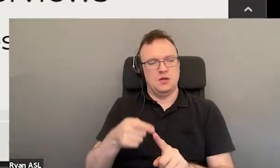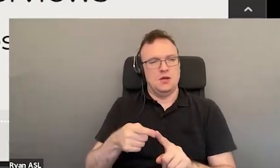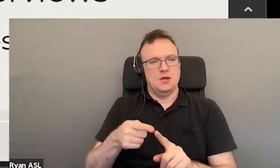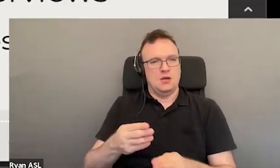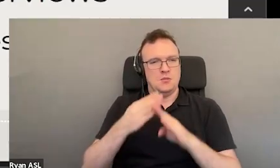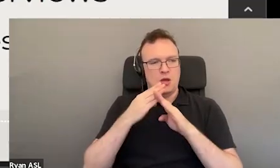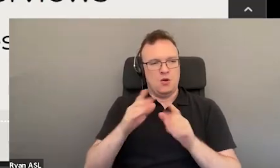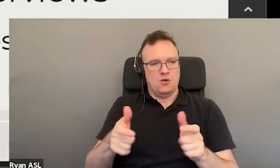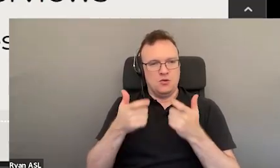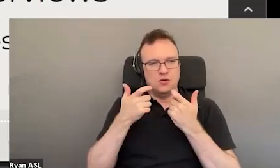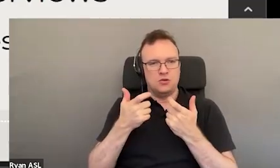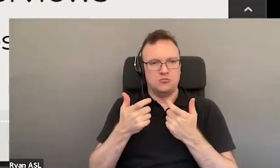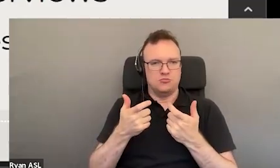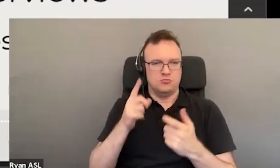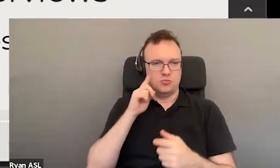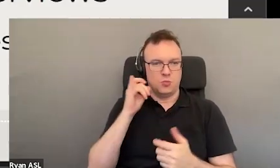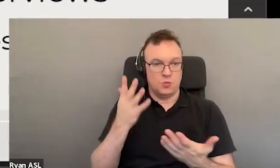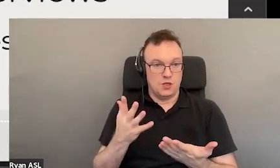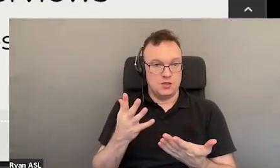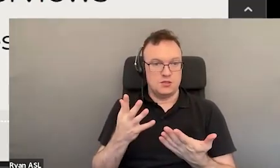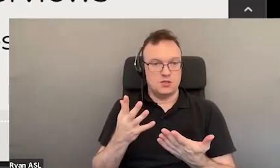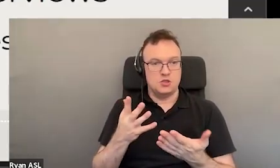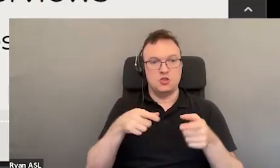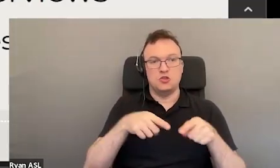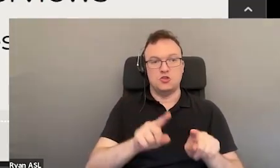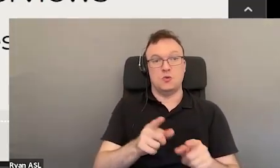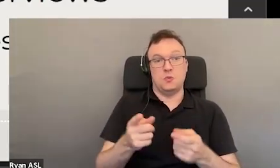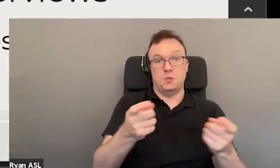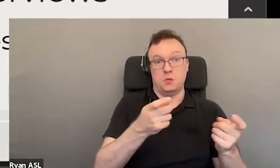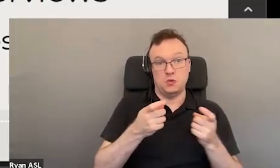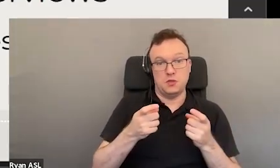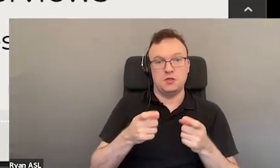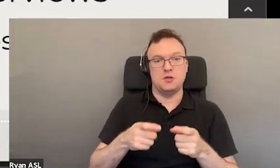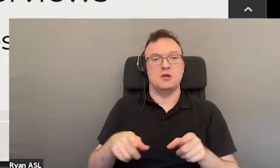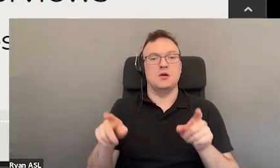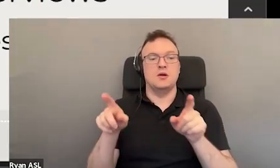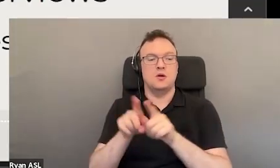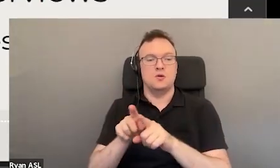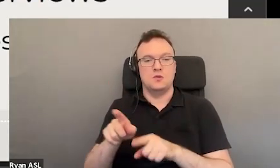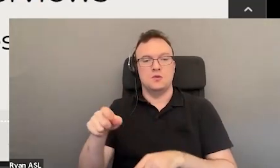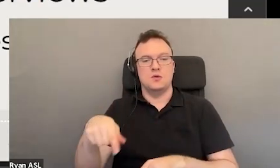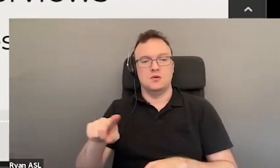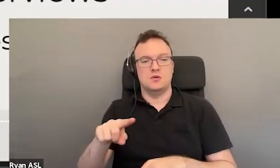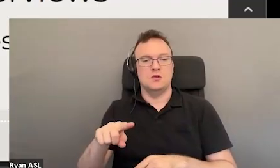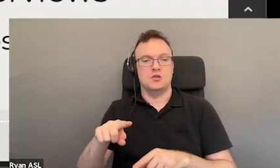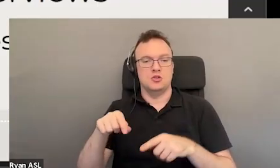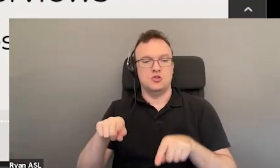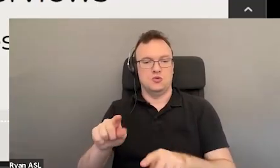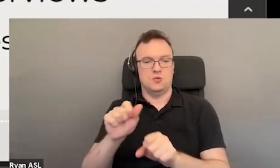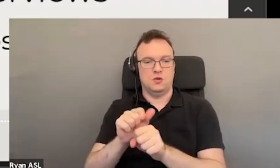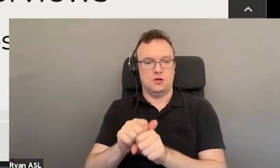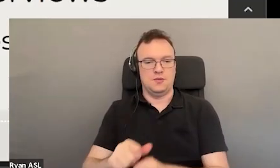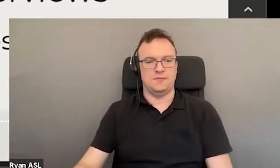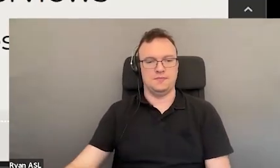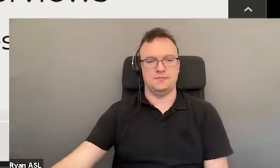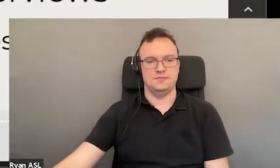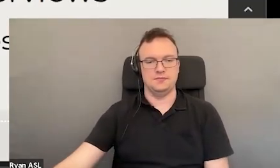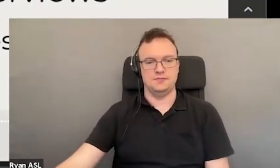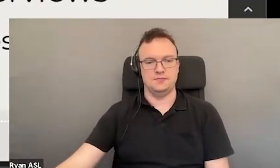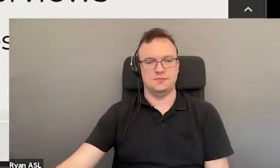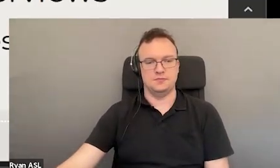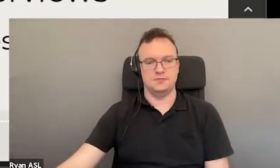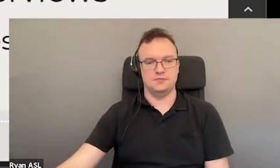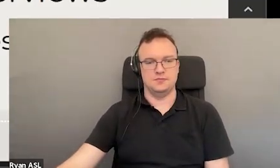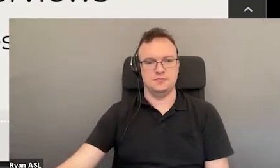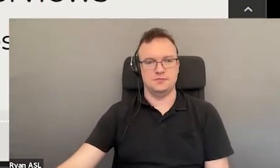to workplace inclusion might look like, both during the recruitment process as well as on the job. All